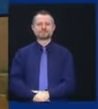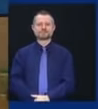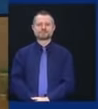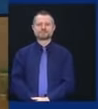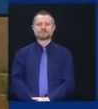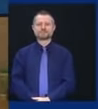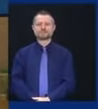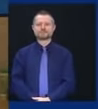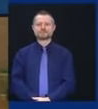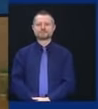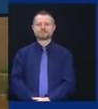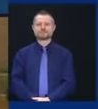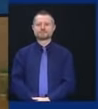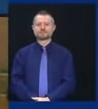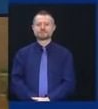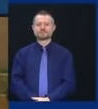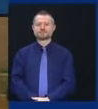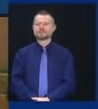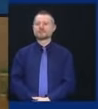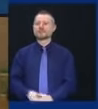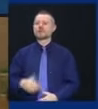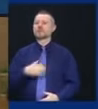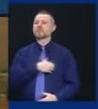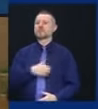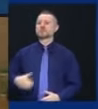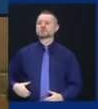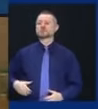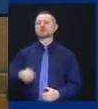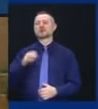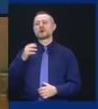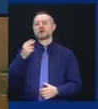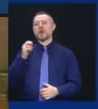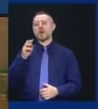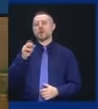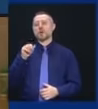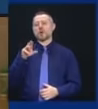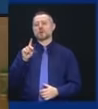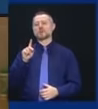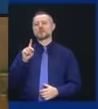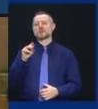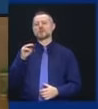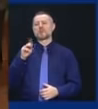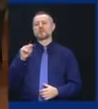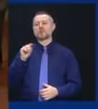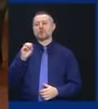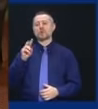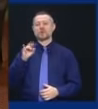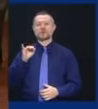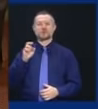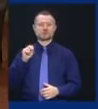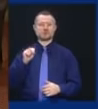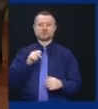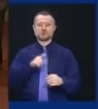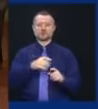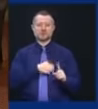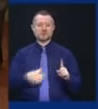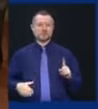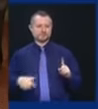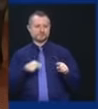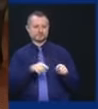We have Mayor Sean Patterson Howard, who is the mayor of the city of Mount Vernon. Pleasure to be with you, Madam Mayor.